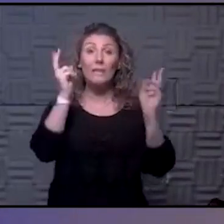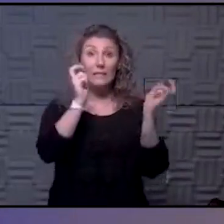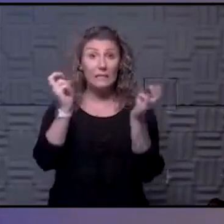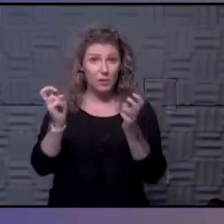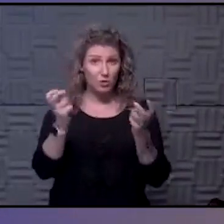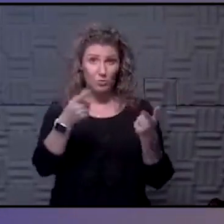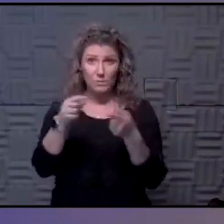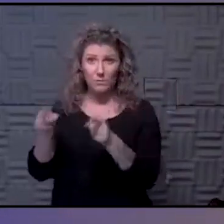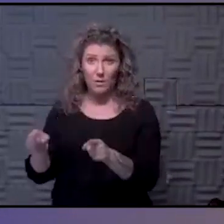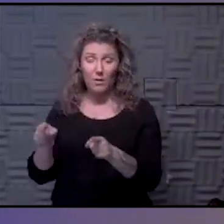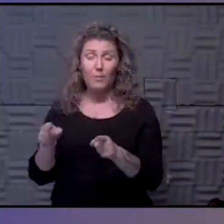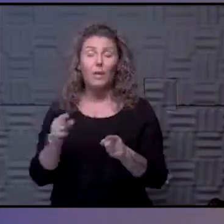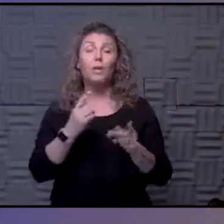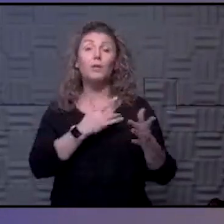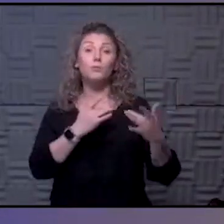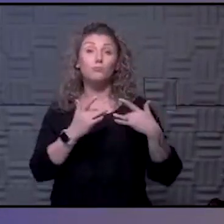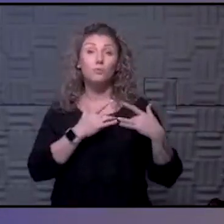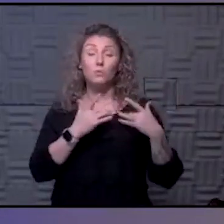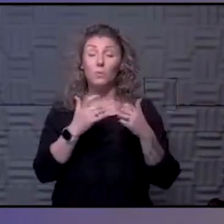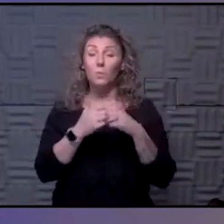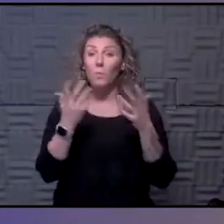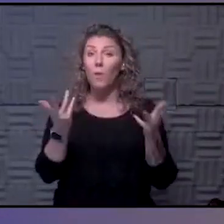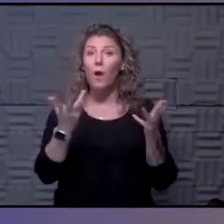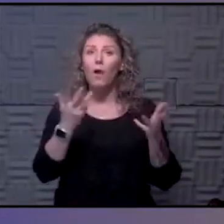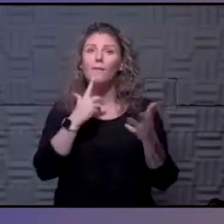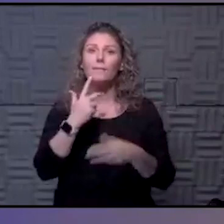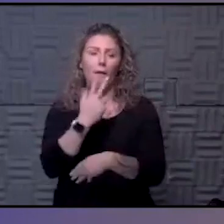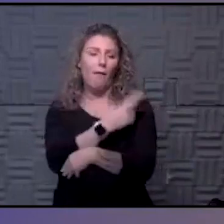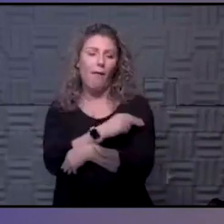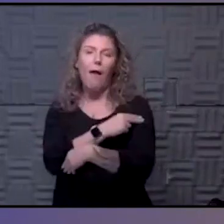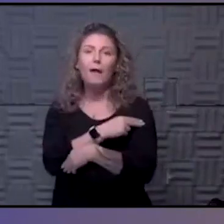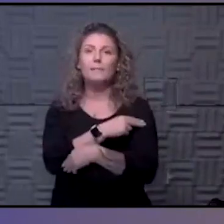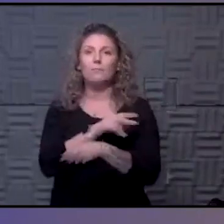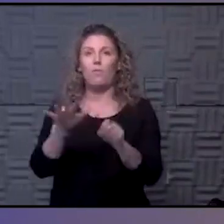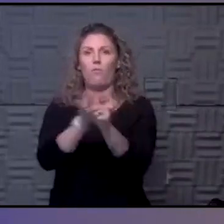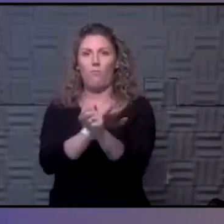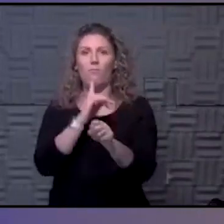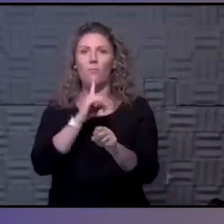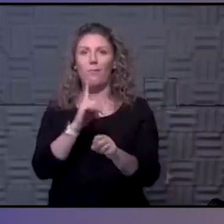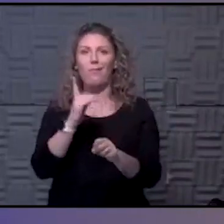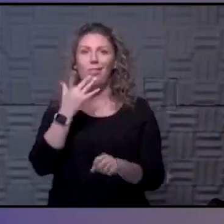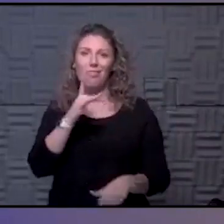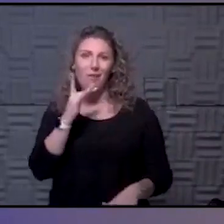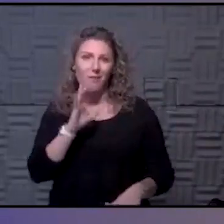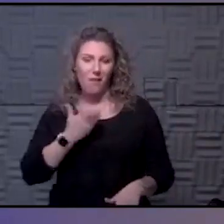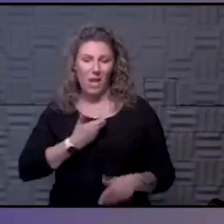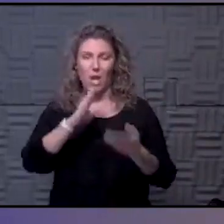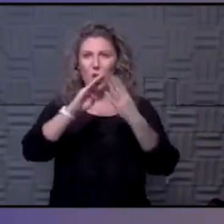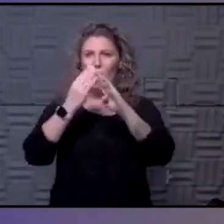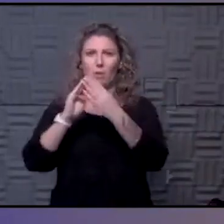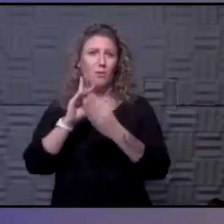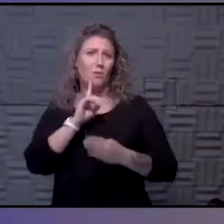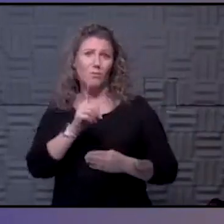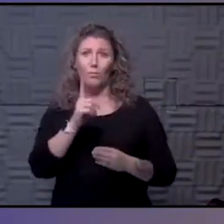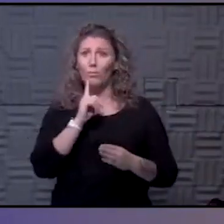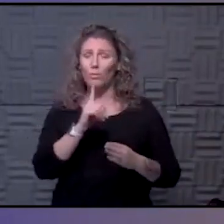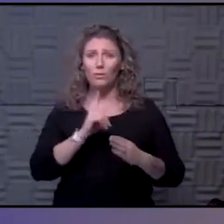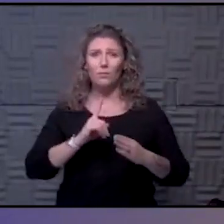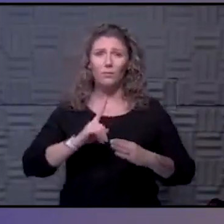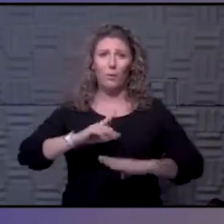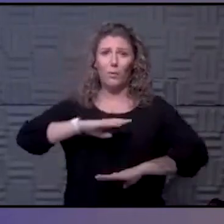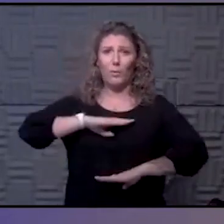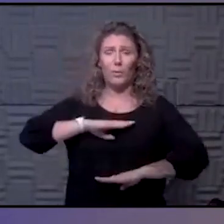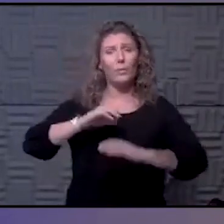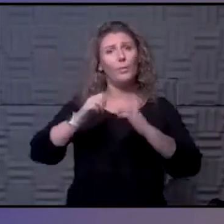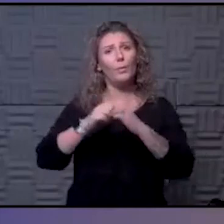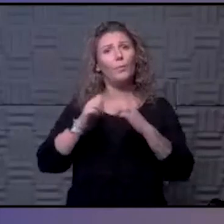many issues there. We are concerned with hospital capacity, as we always have been. Luckily, In our community, we've really always been good on hospital capacity as